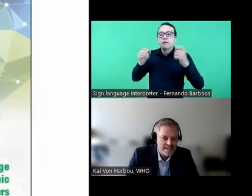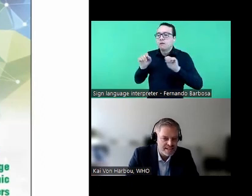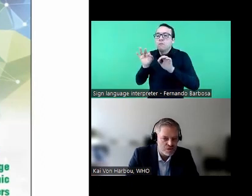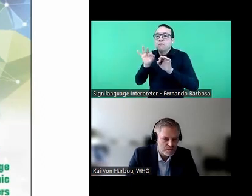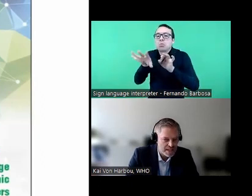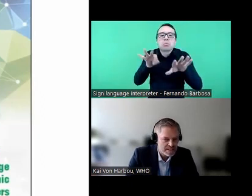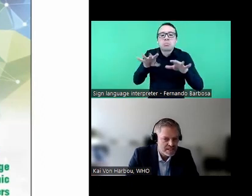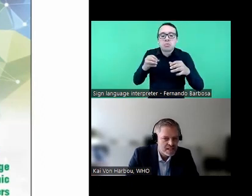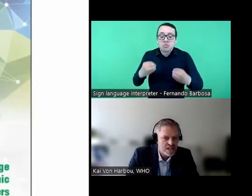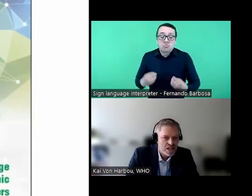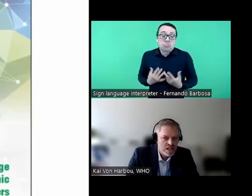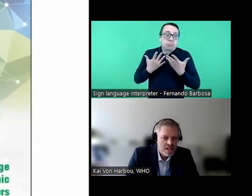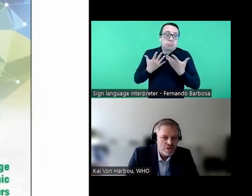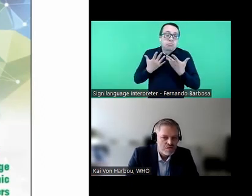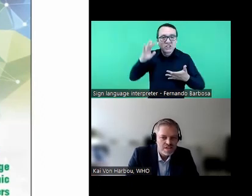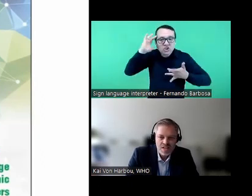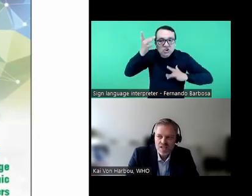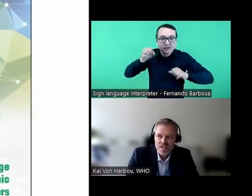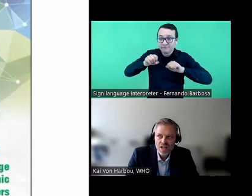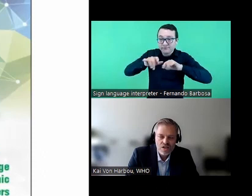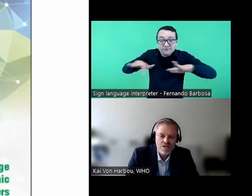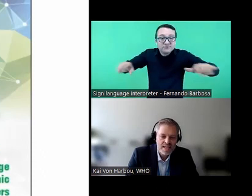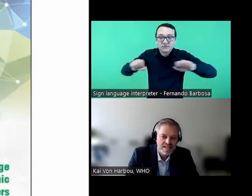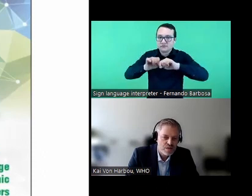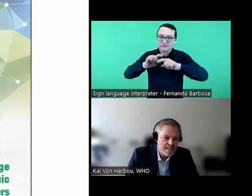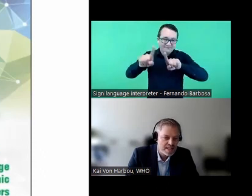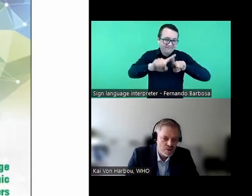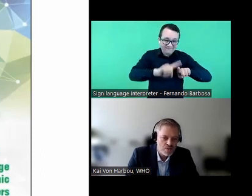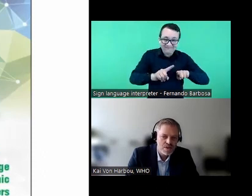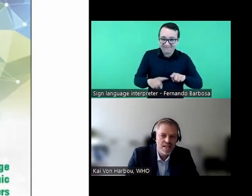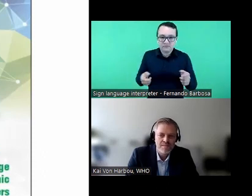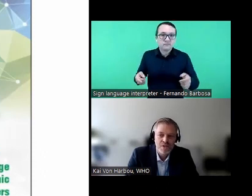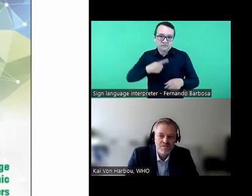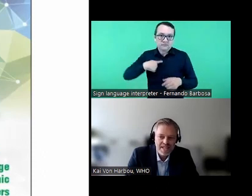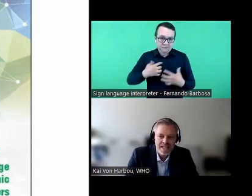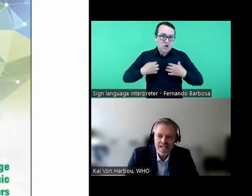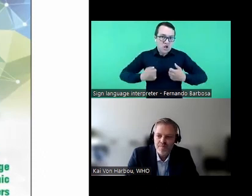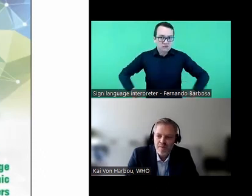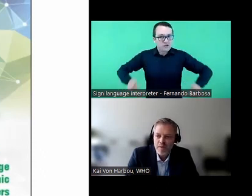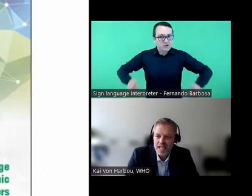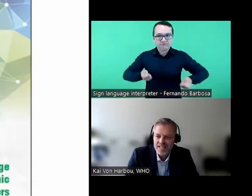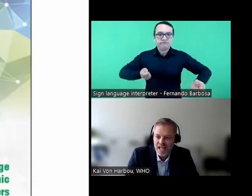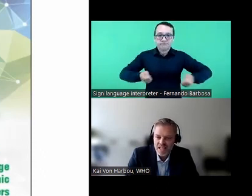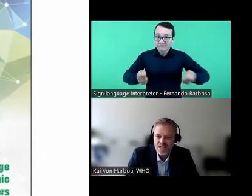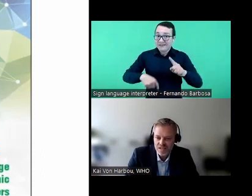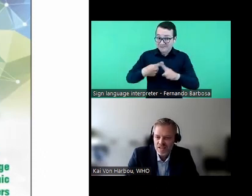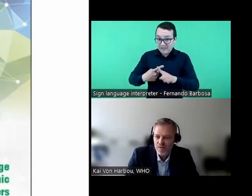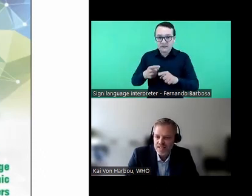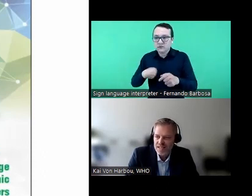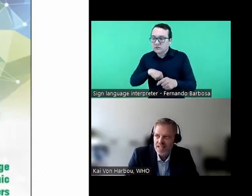to disease outbreaks, it of course also has a critical role in preventing and minimizing the